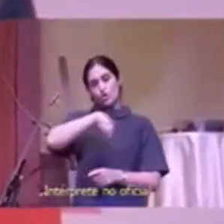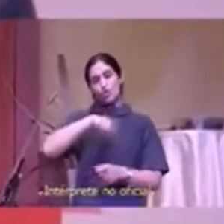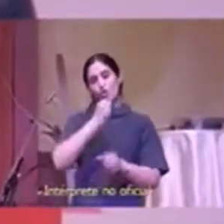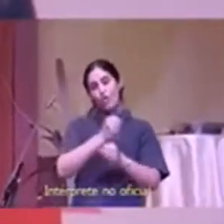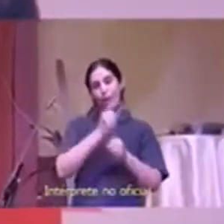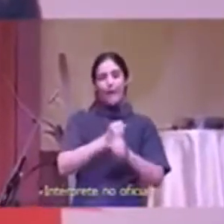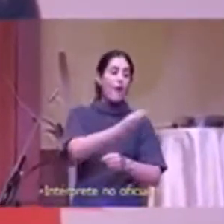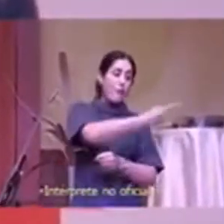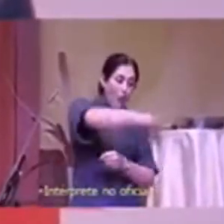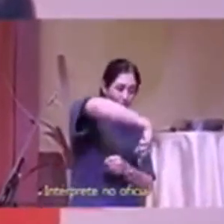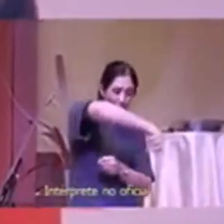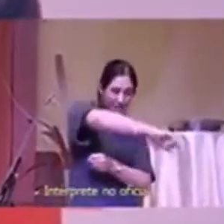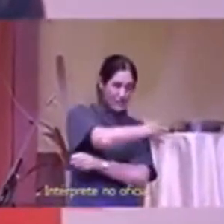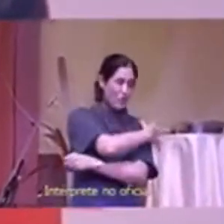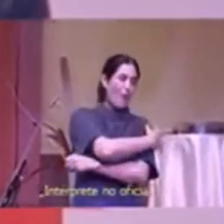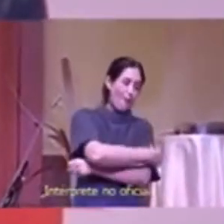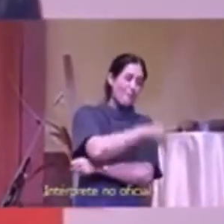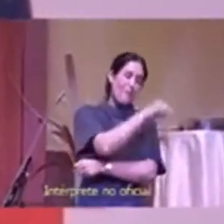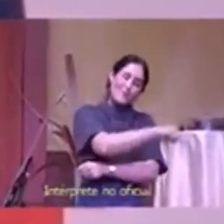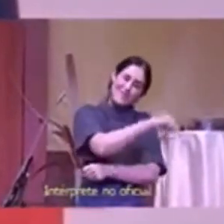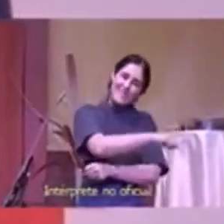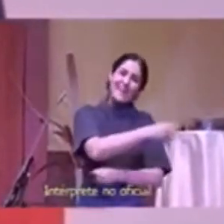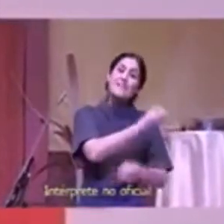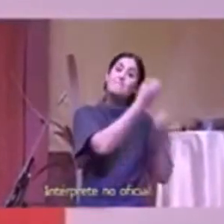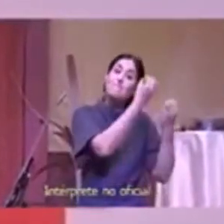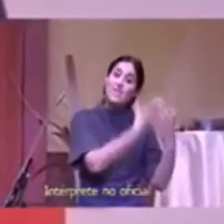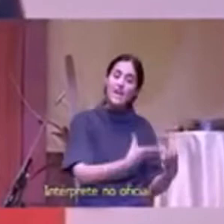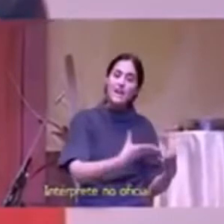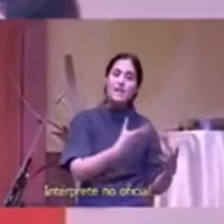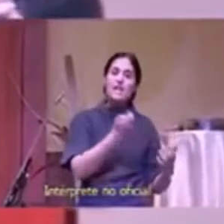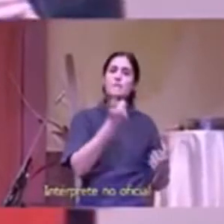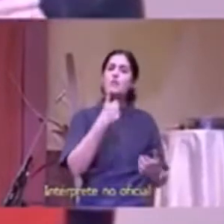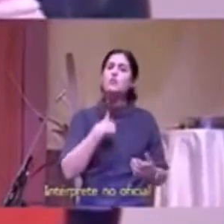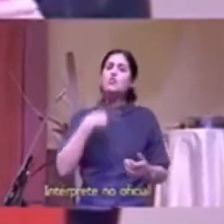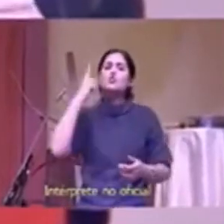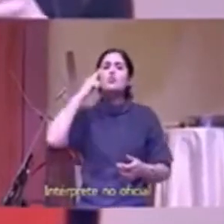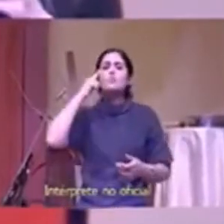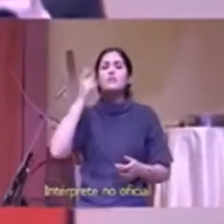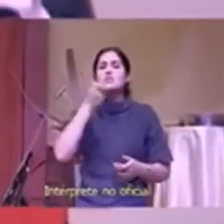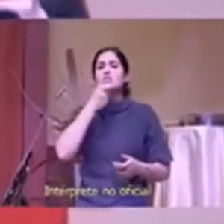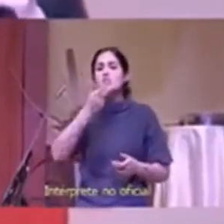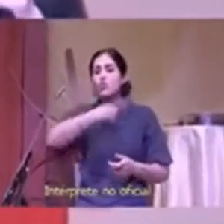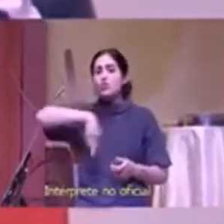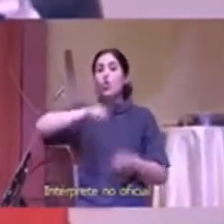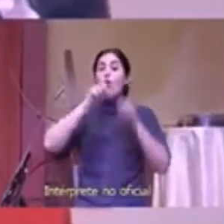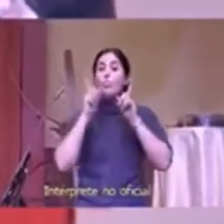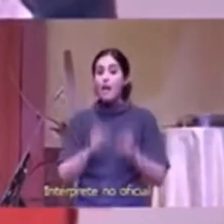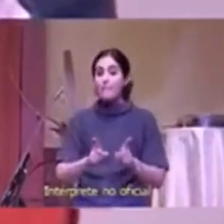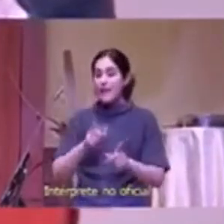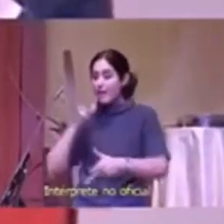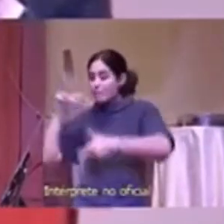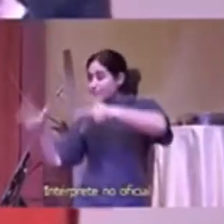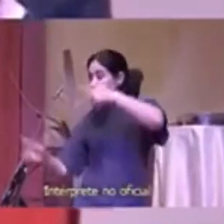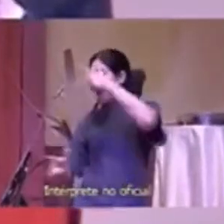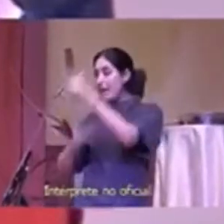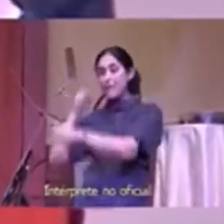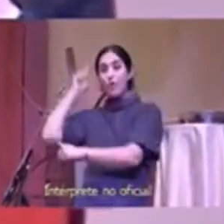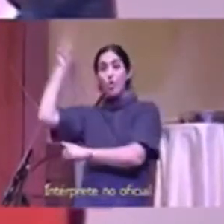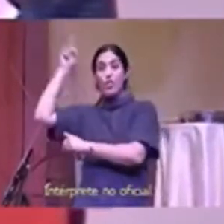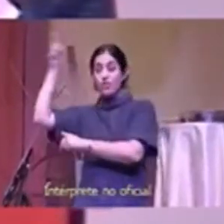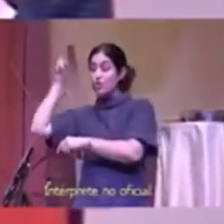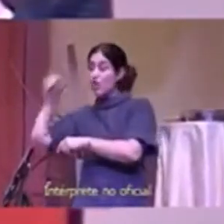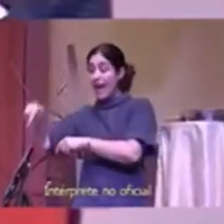¿Qué tal si capacitamos a un ejército de cristianos? Who are elite business leaders? Que seamos líderes